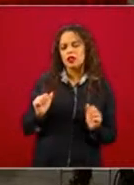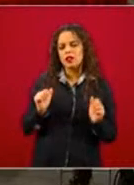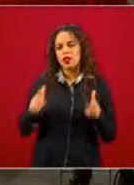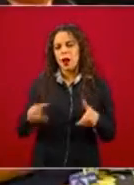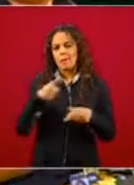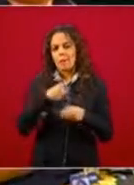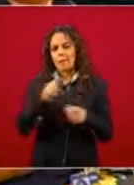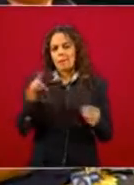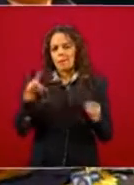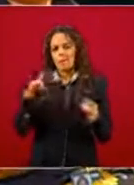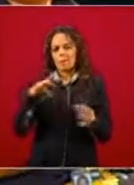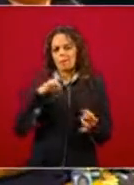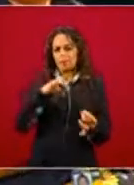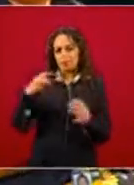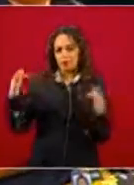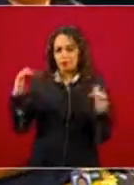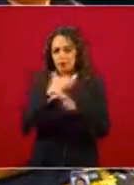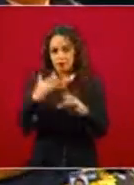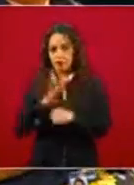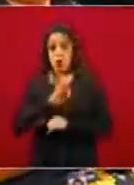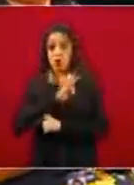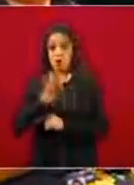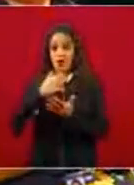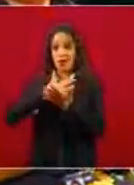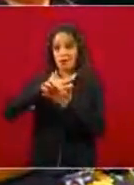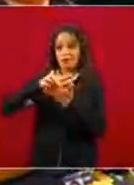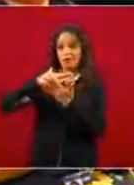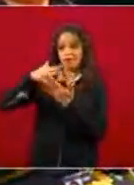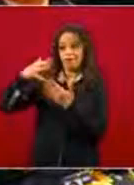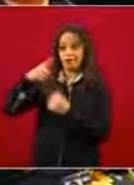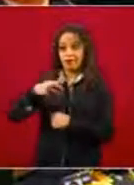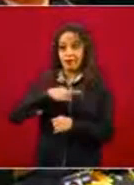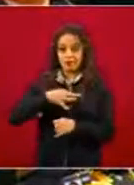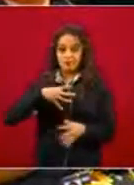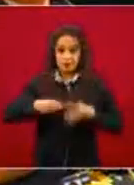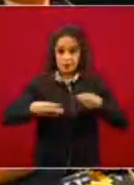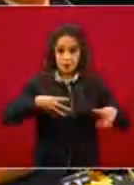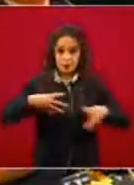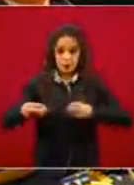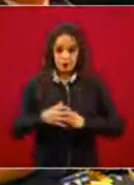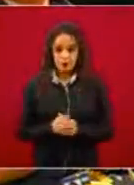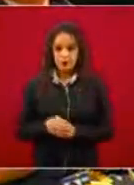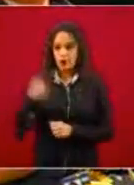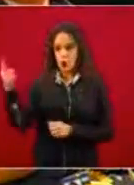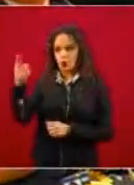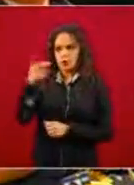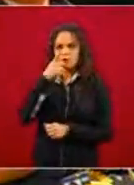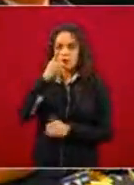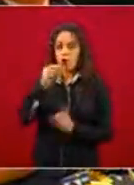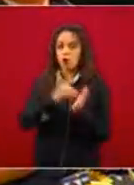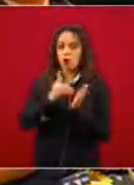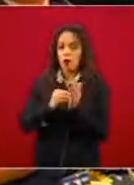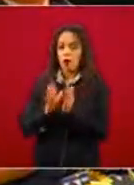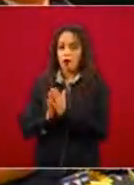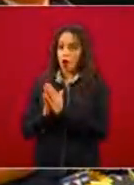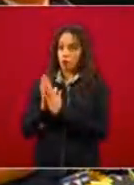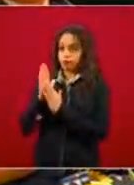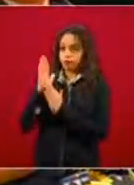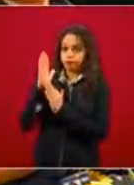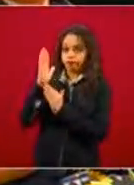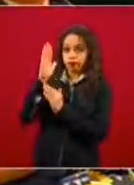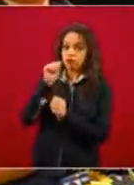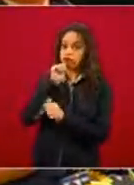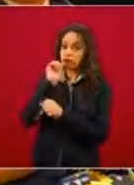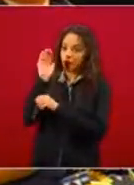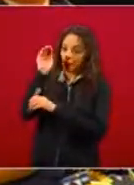You puede presentar also un showed a incremento en table in contagios. Usted which está comentando Chiapas, que because of its seguimos mobility, todavía arriba, could en show todavía an no increased baja ahora sí